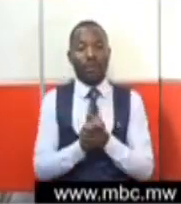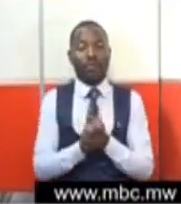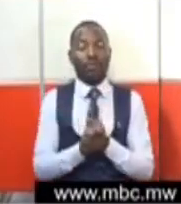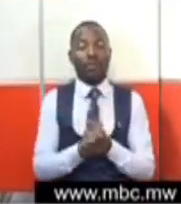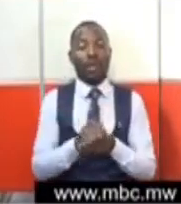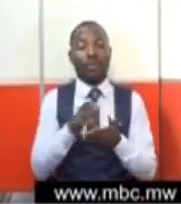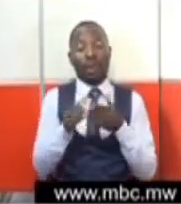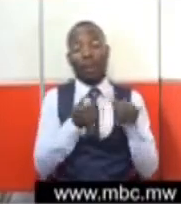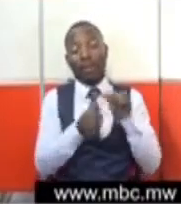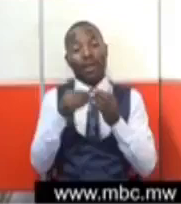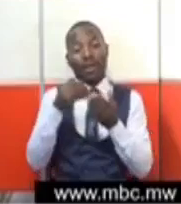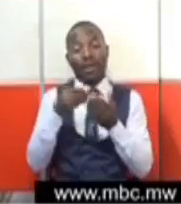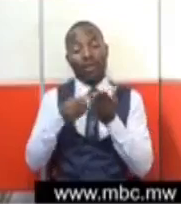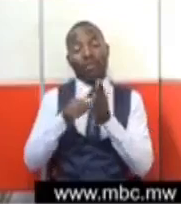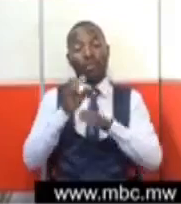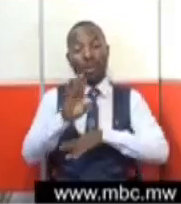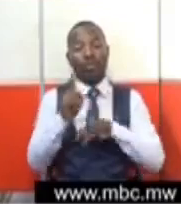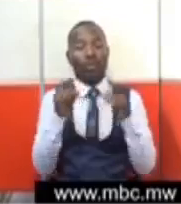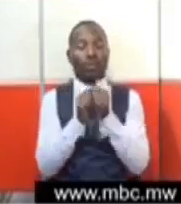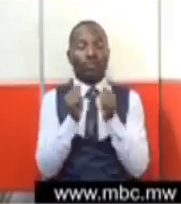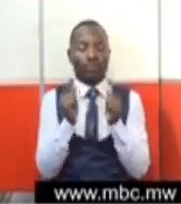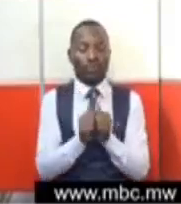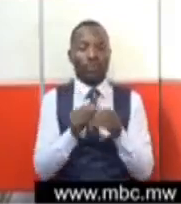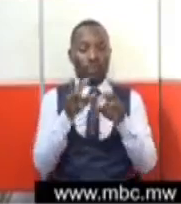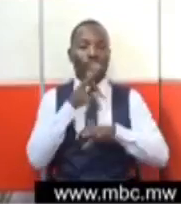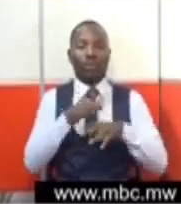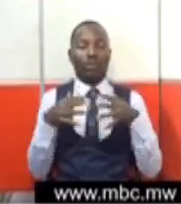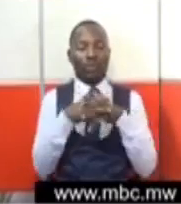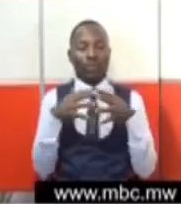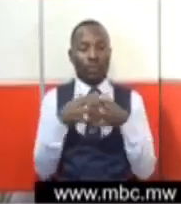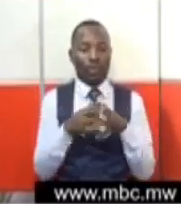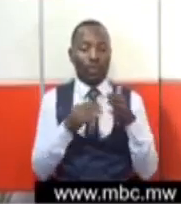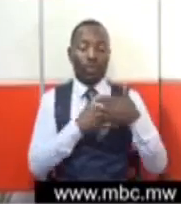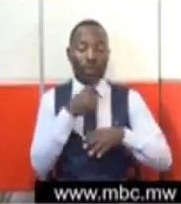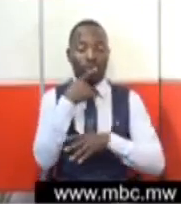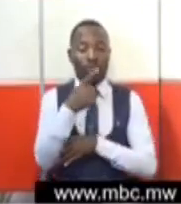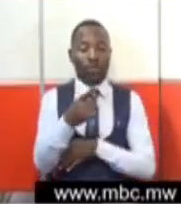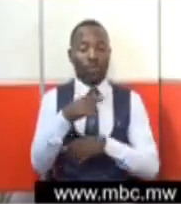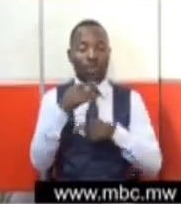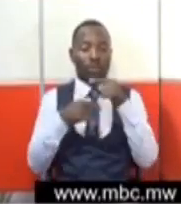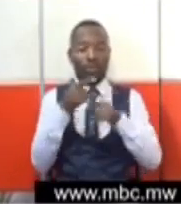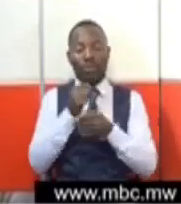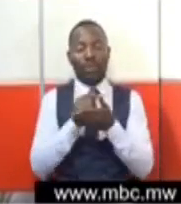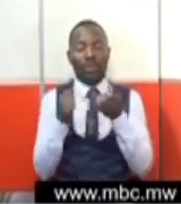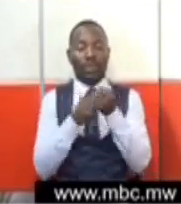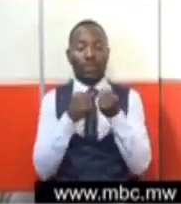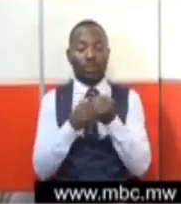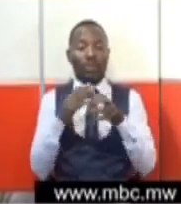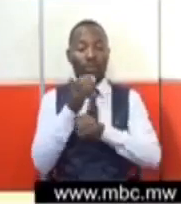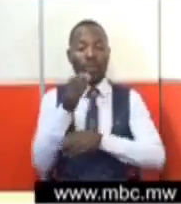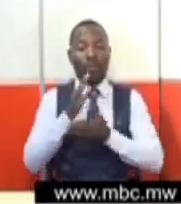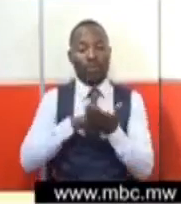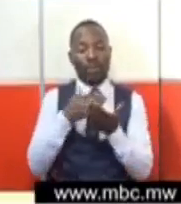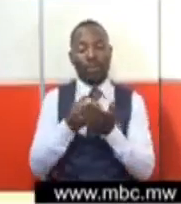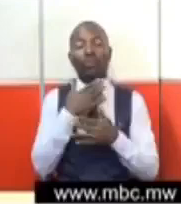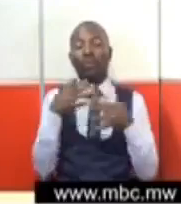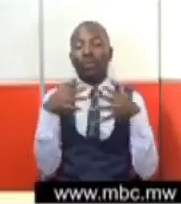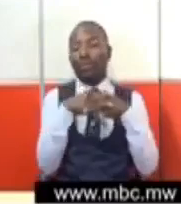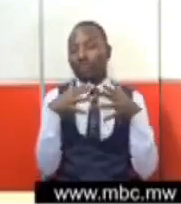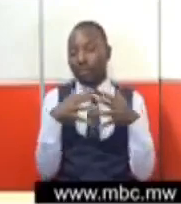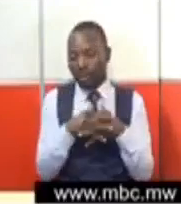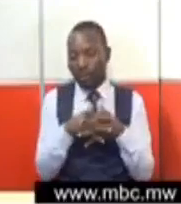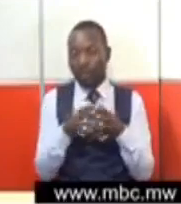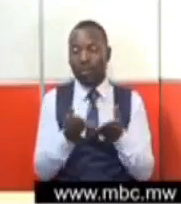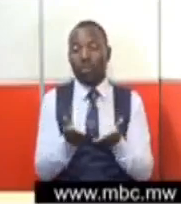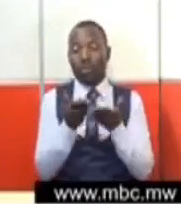loans and the second phase, more people will benefit. We believe that you will continue to support NEF as you desire to